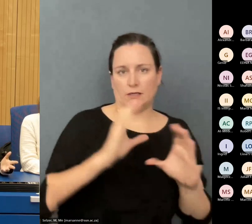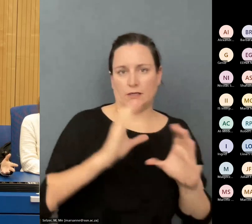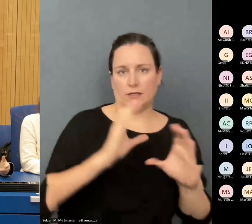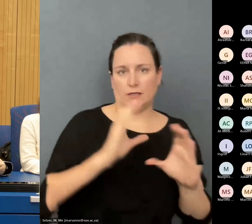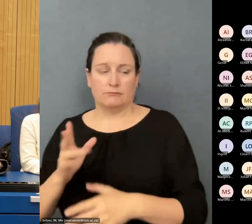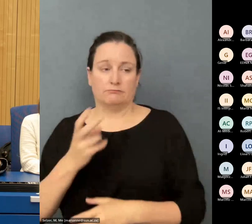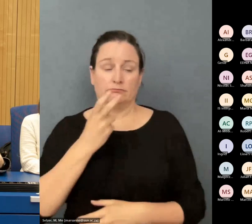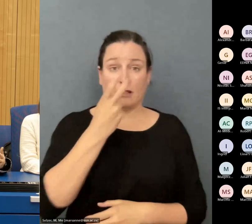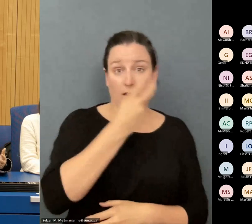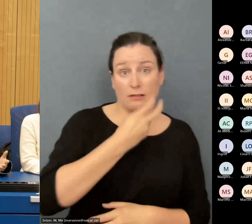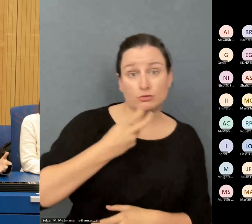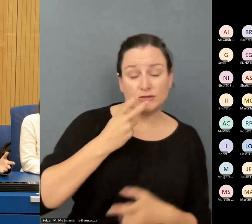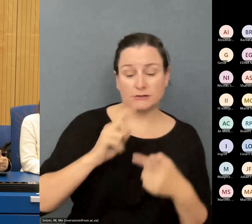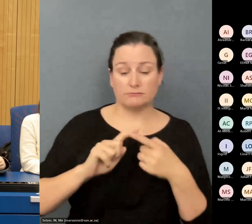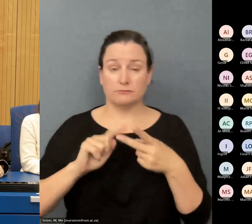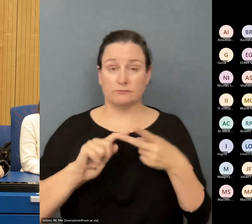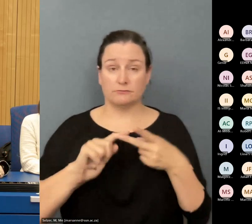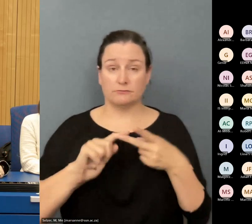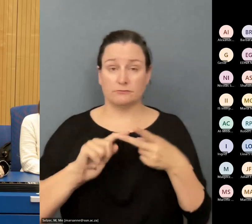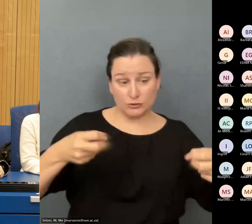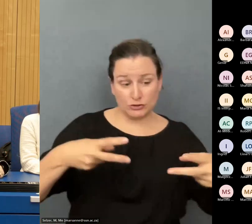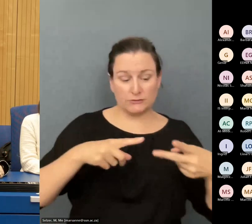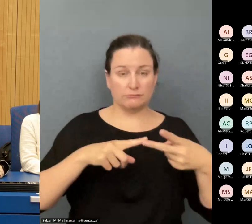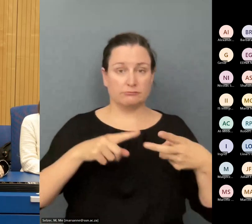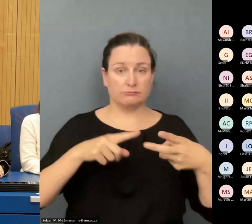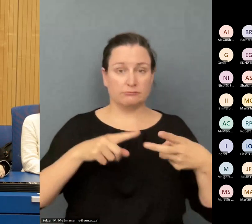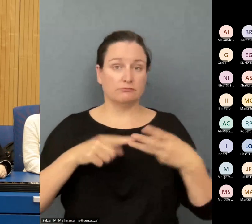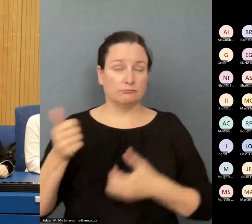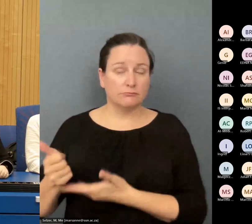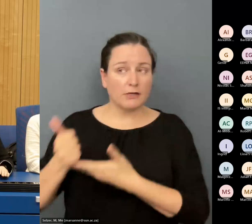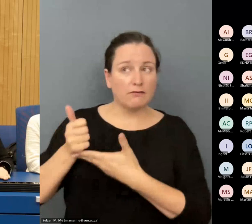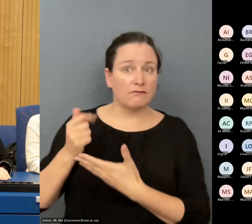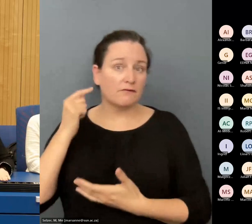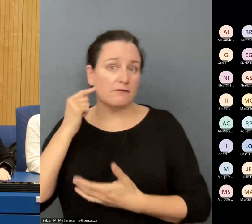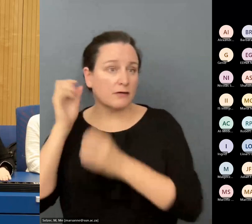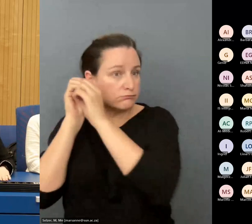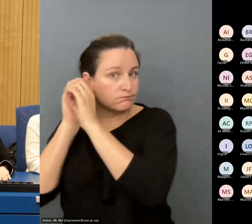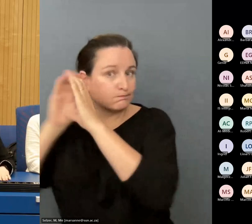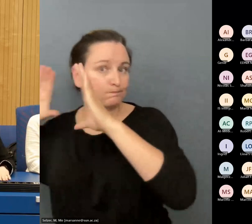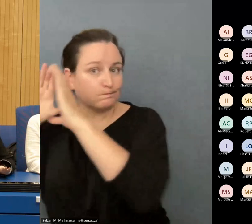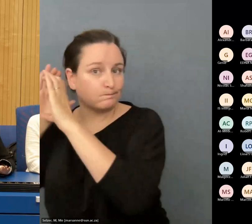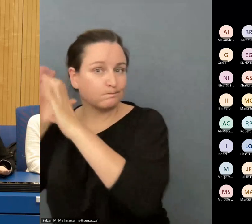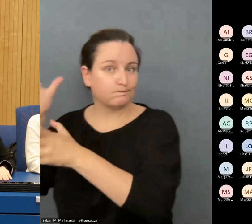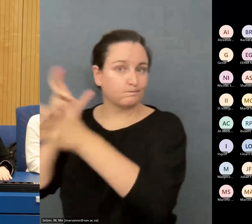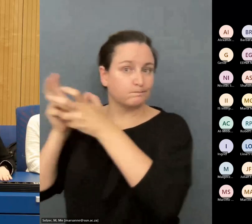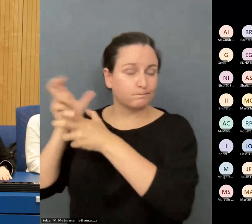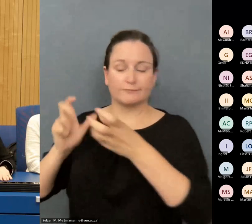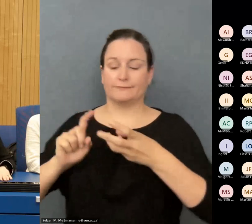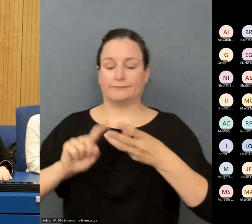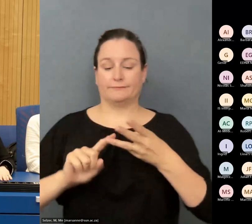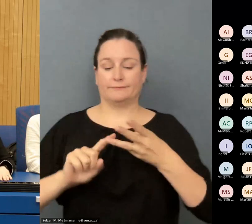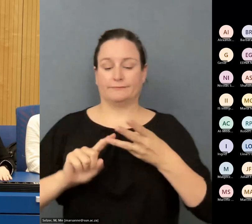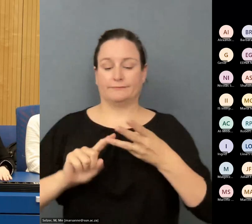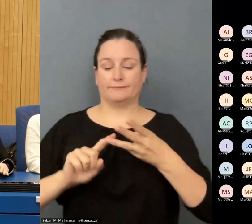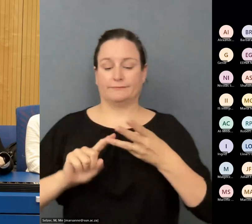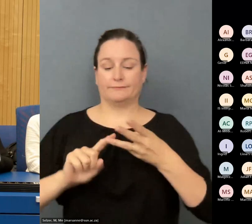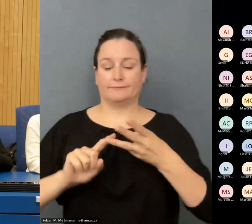do what? Captioning, assistive listening technologies. And finally, what we will be talking about today, sign language.